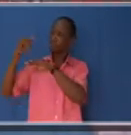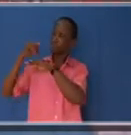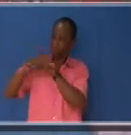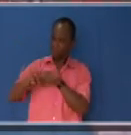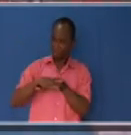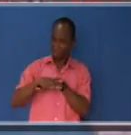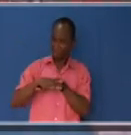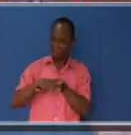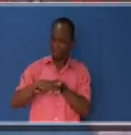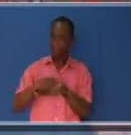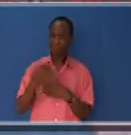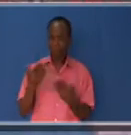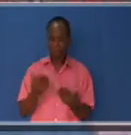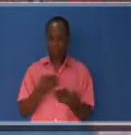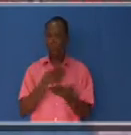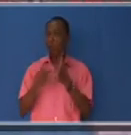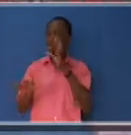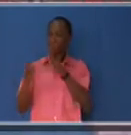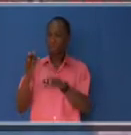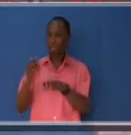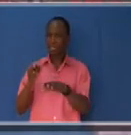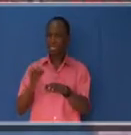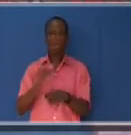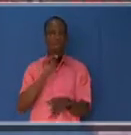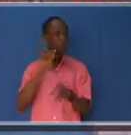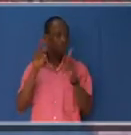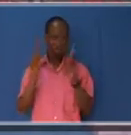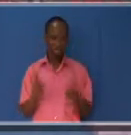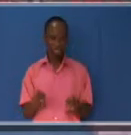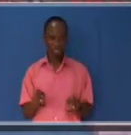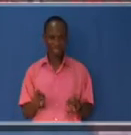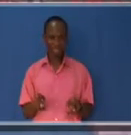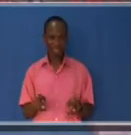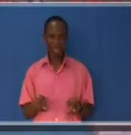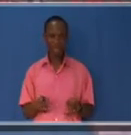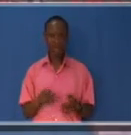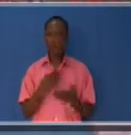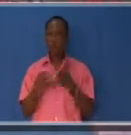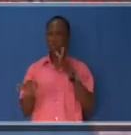kure nyina mu no onye niba hunemu odaseni